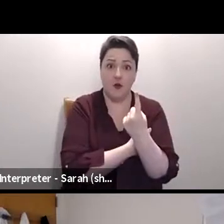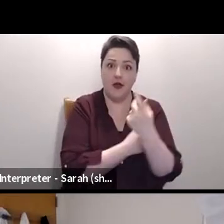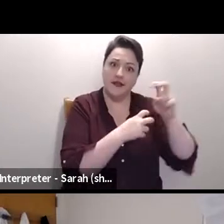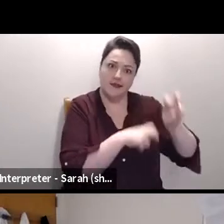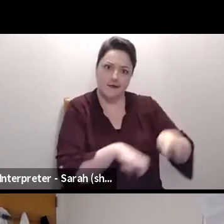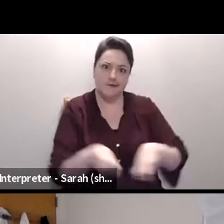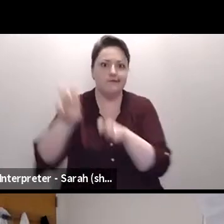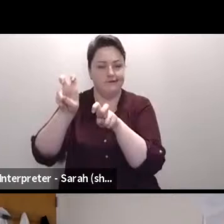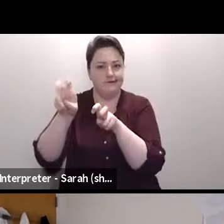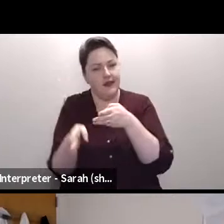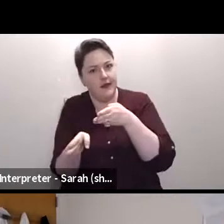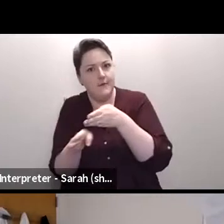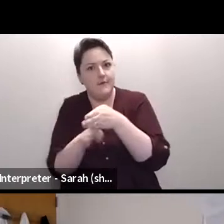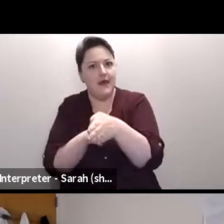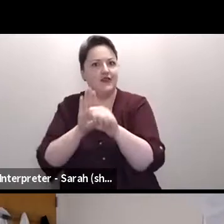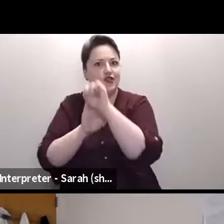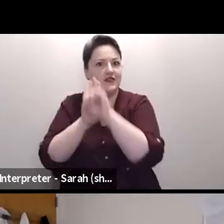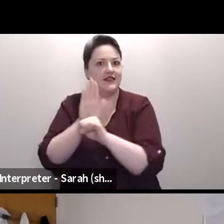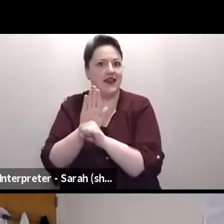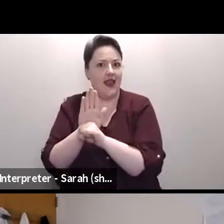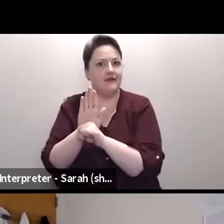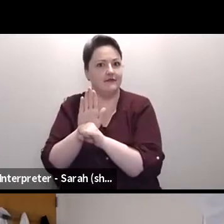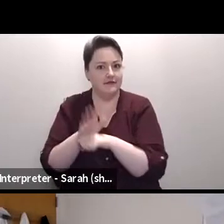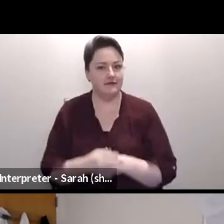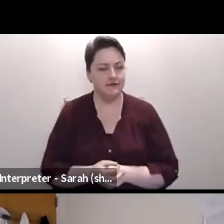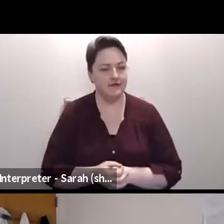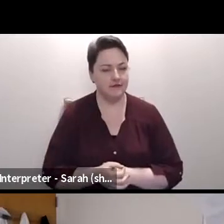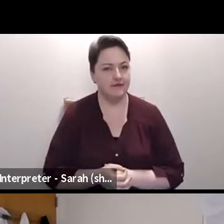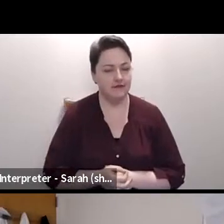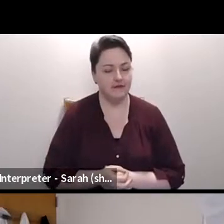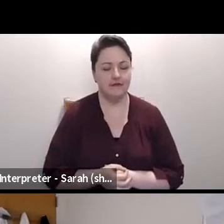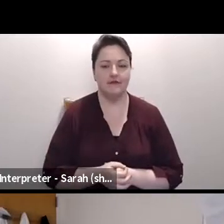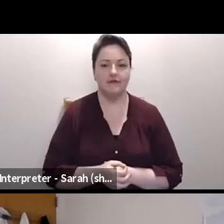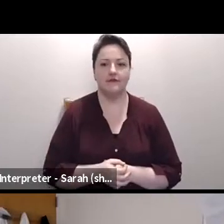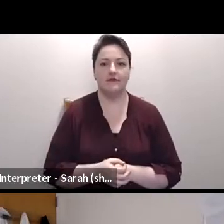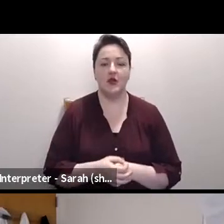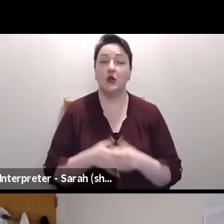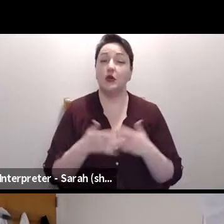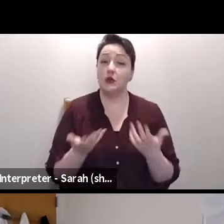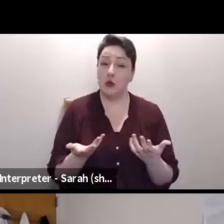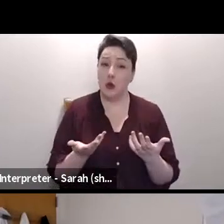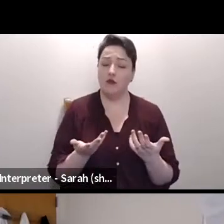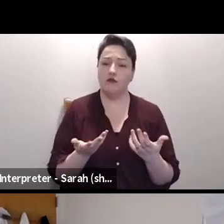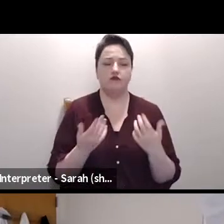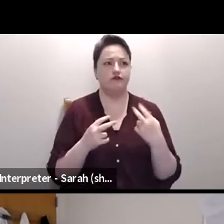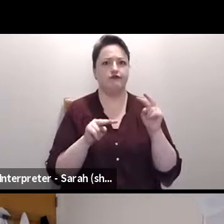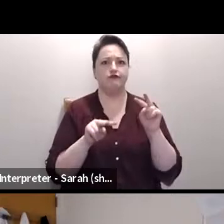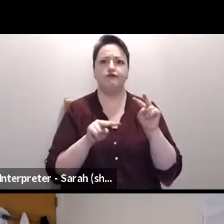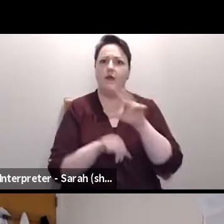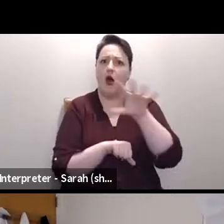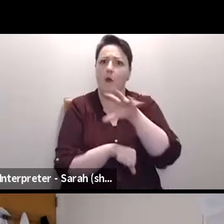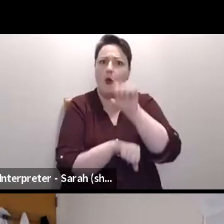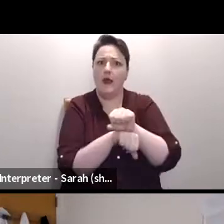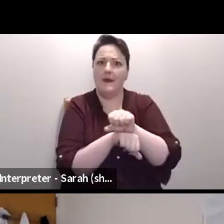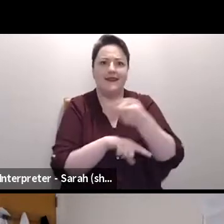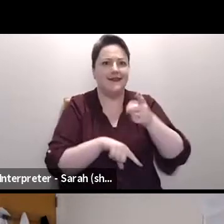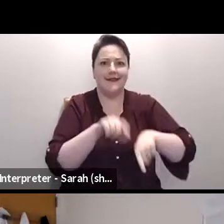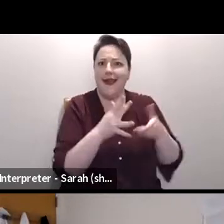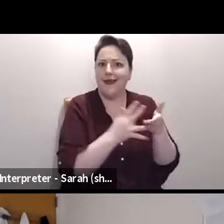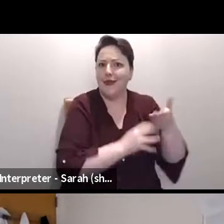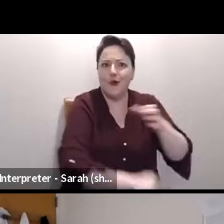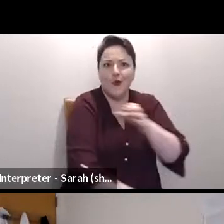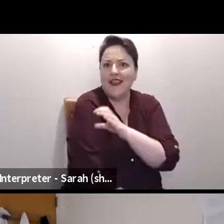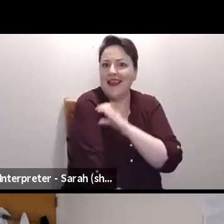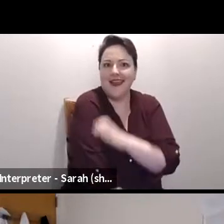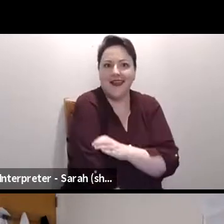lines that are available through Oregon Public Health. And so when you're looking at making an appointment, you no longer can do that through your clinics.